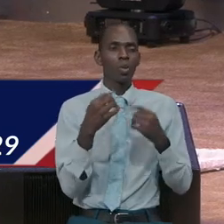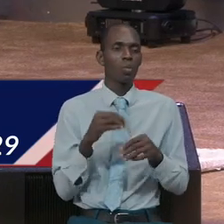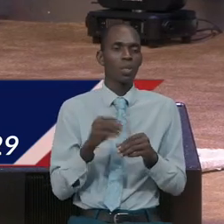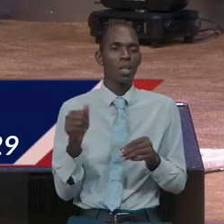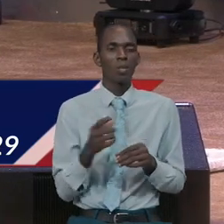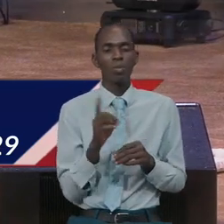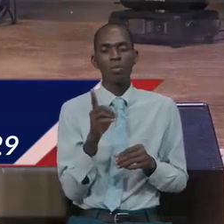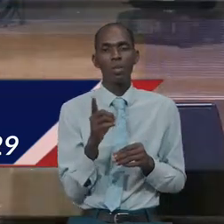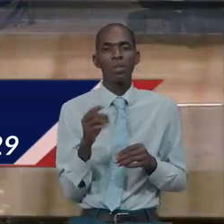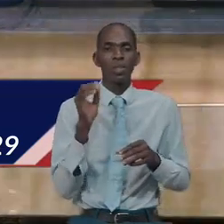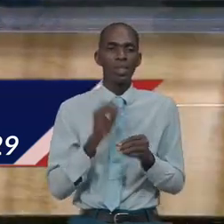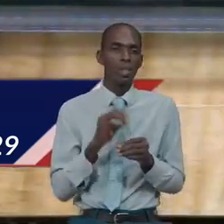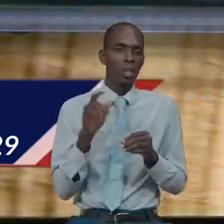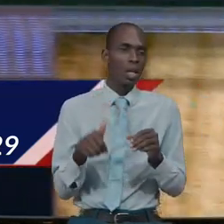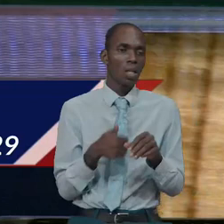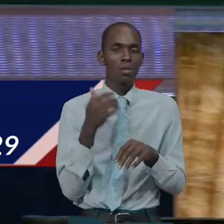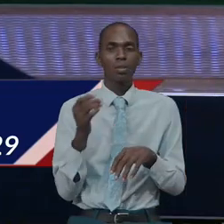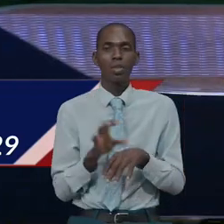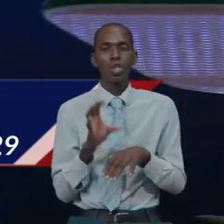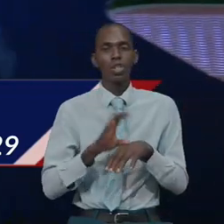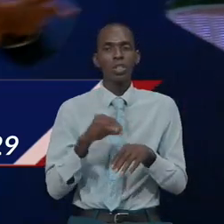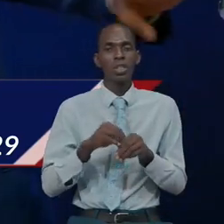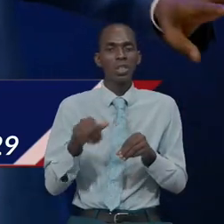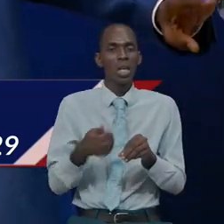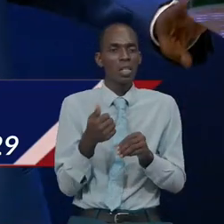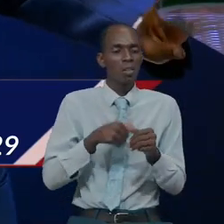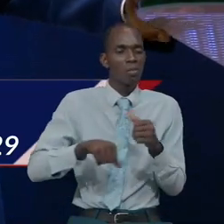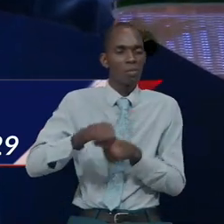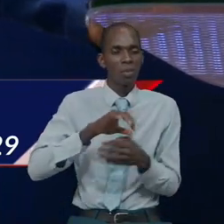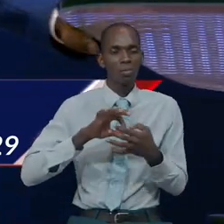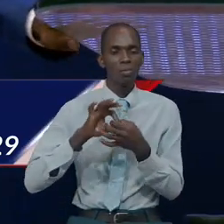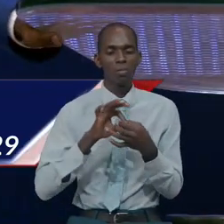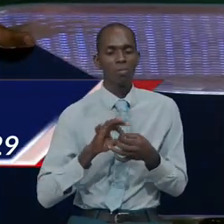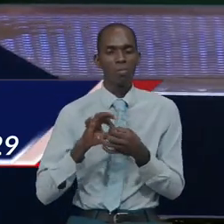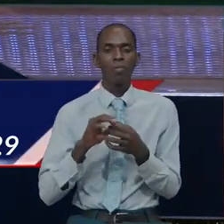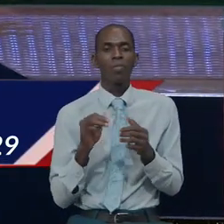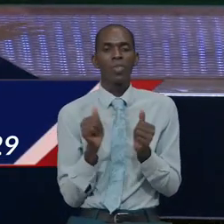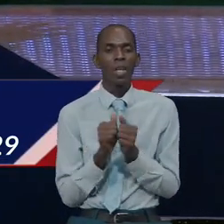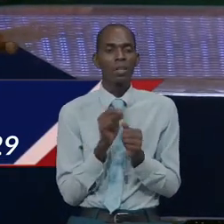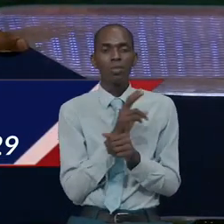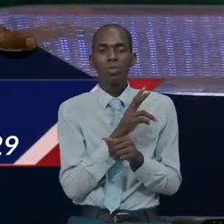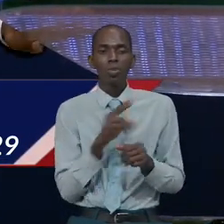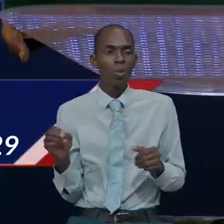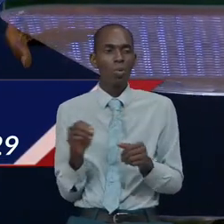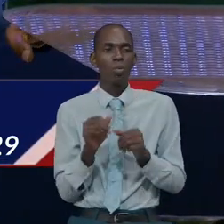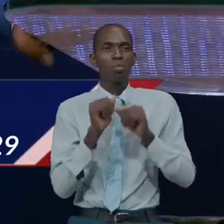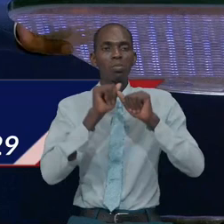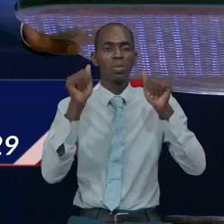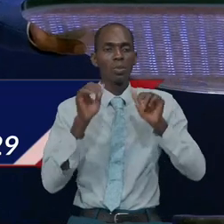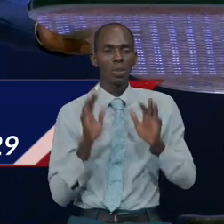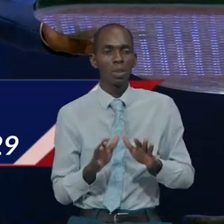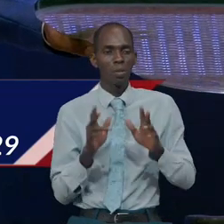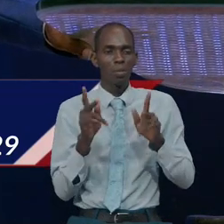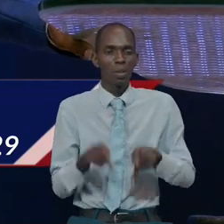in any church, in any fellowship, that no monger, no unclean